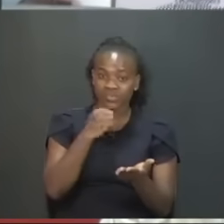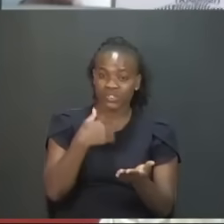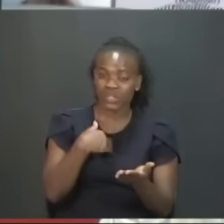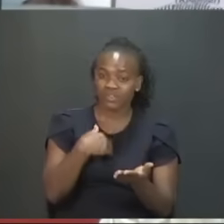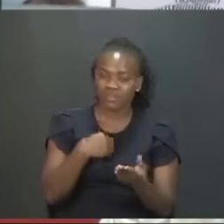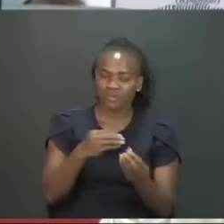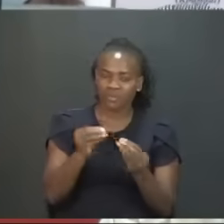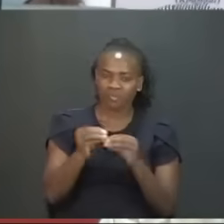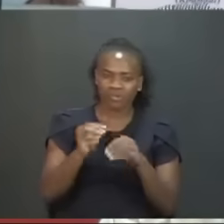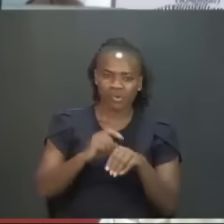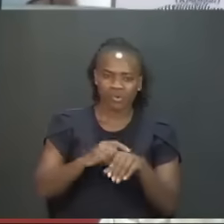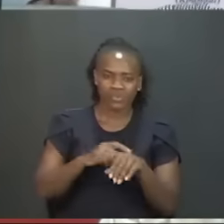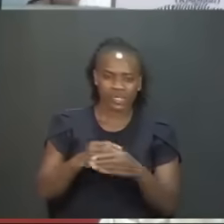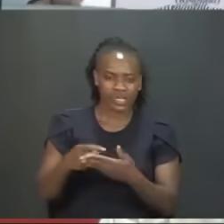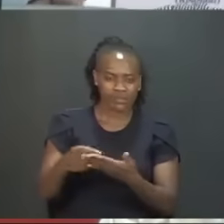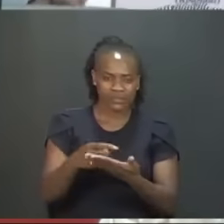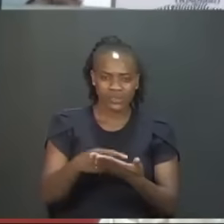questions.